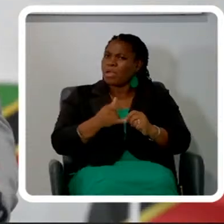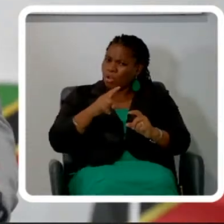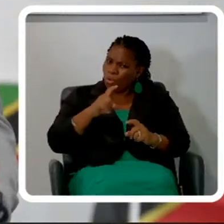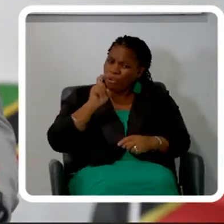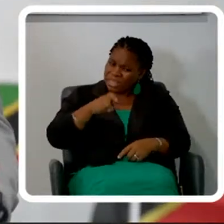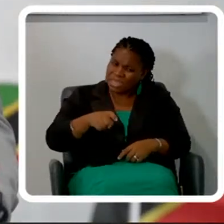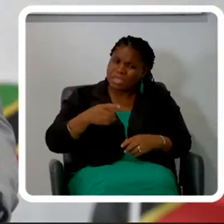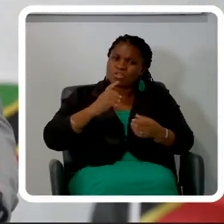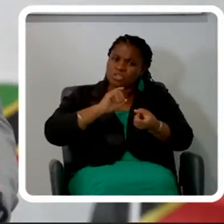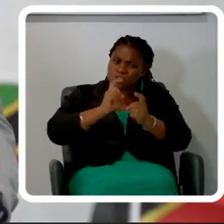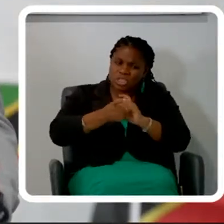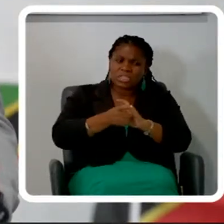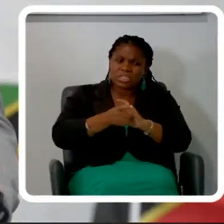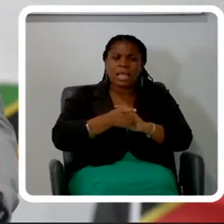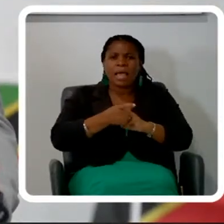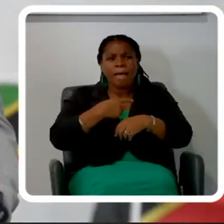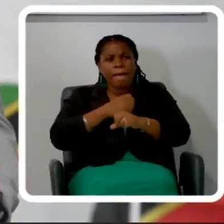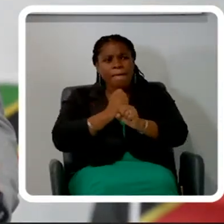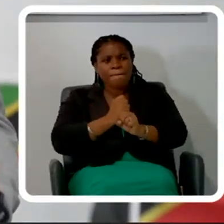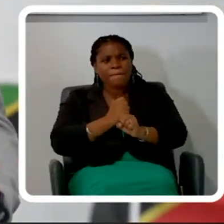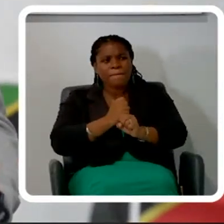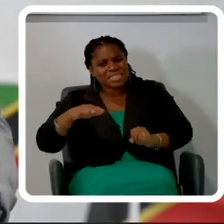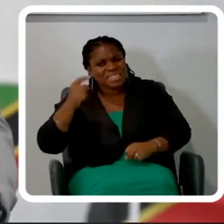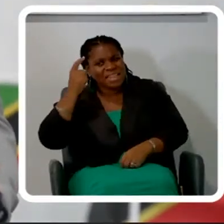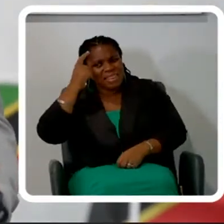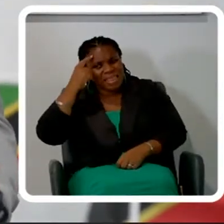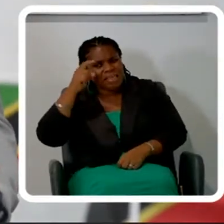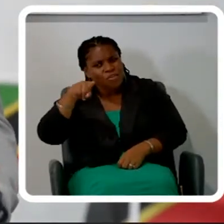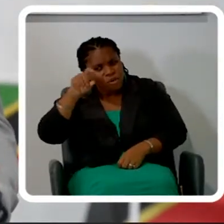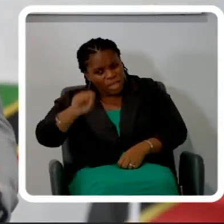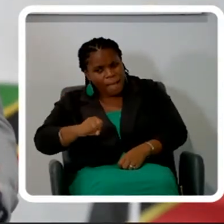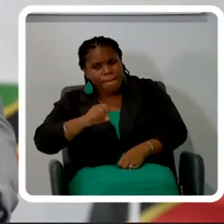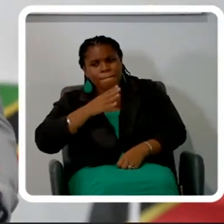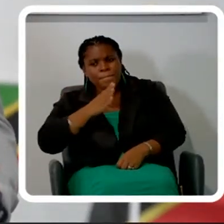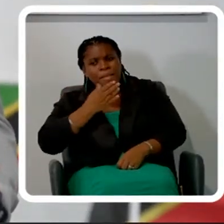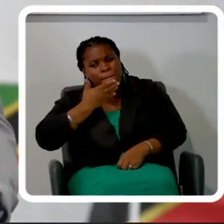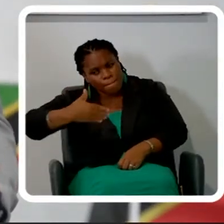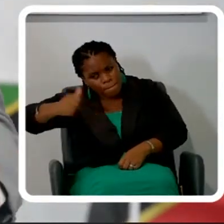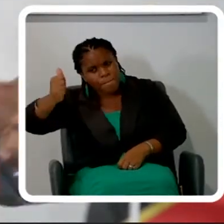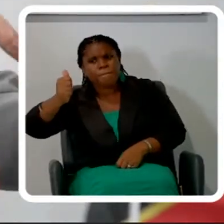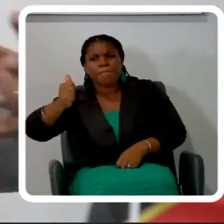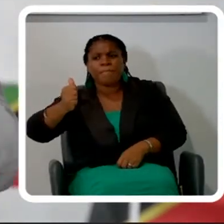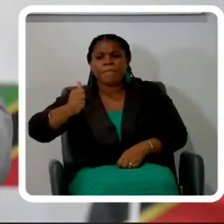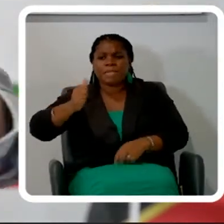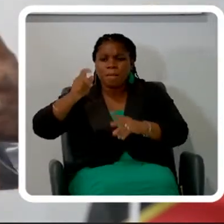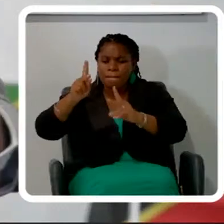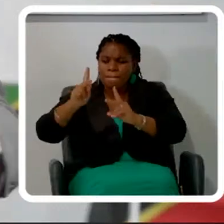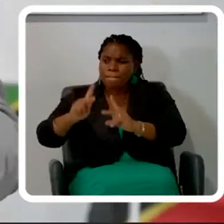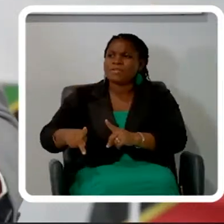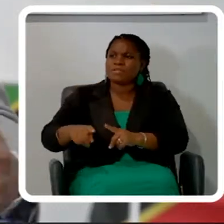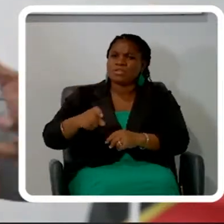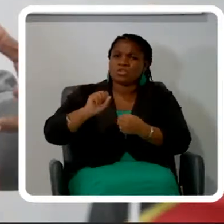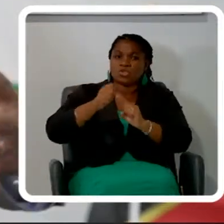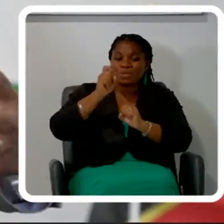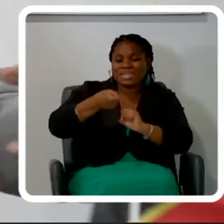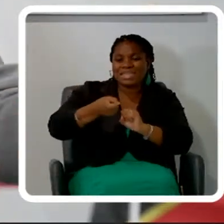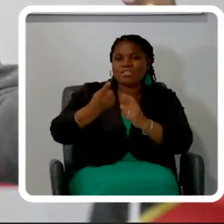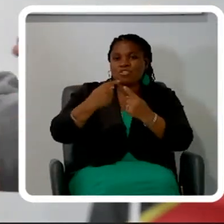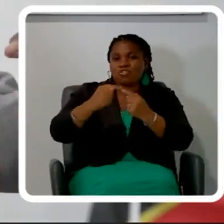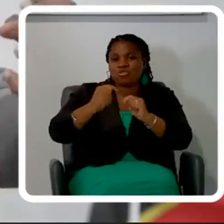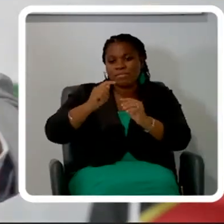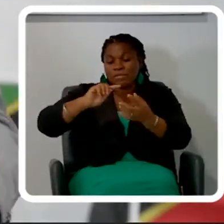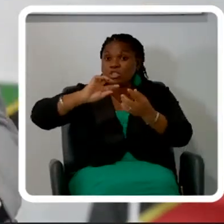people. We want to foster the type of petition and innovation that we need. So this has to be dealt with from that perspective. That is why